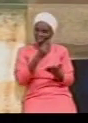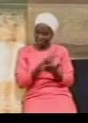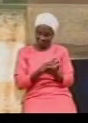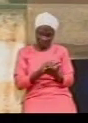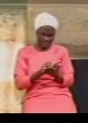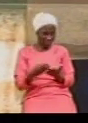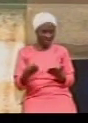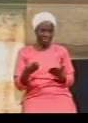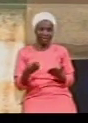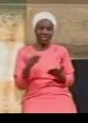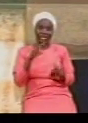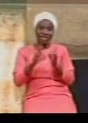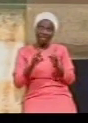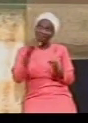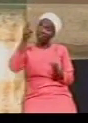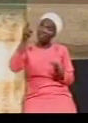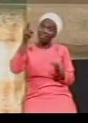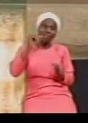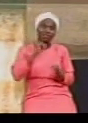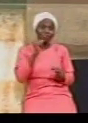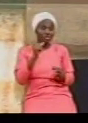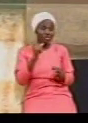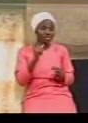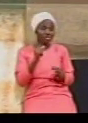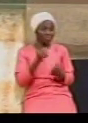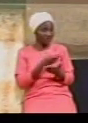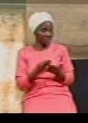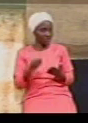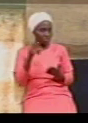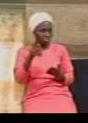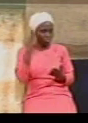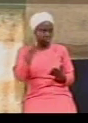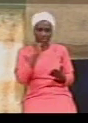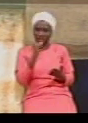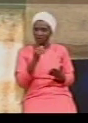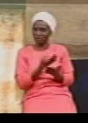If he will not fail, you will not fail.